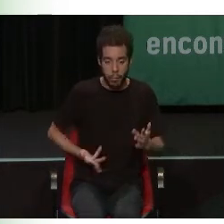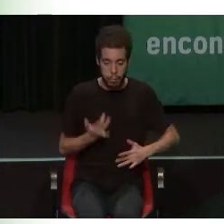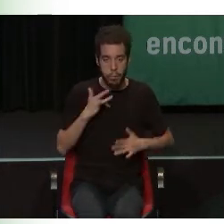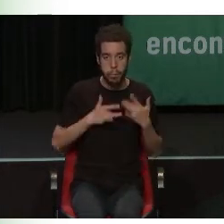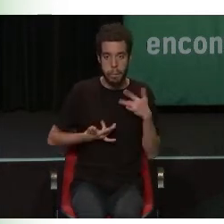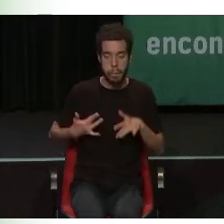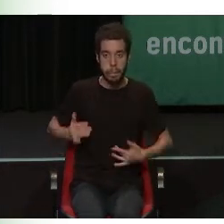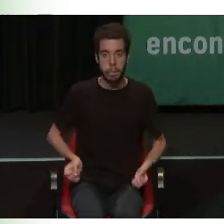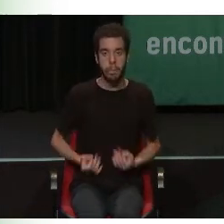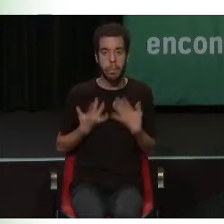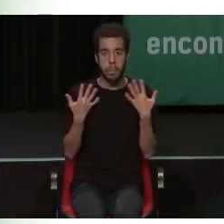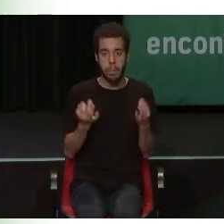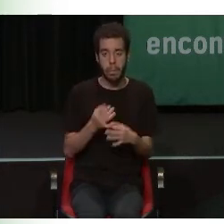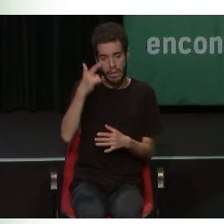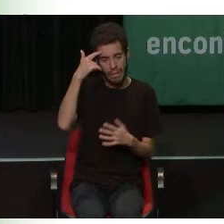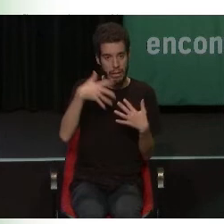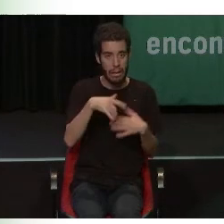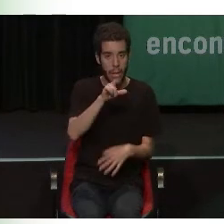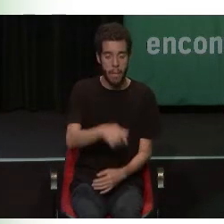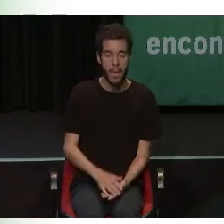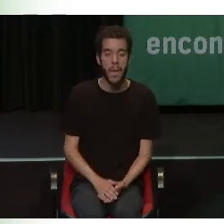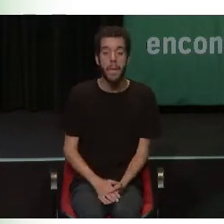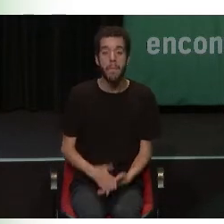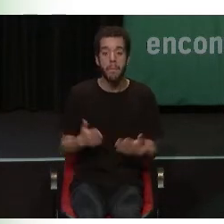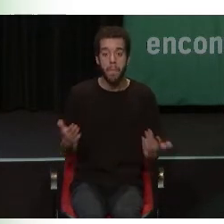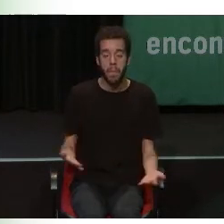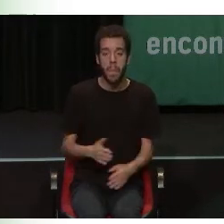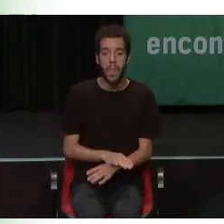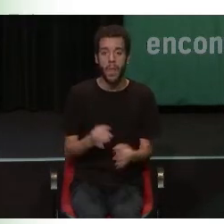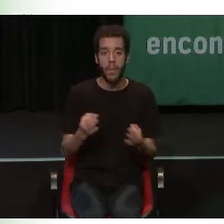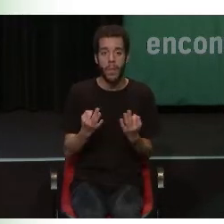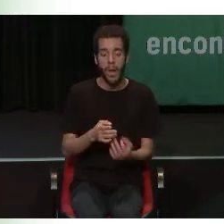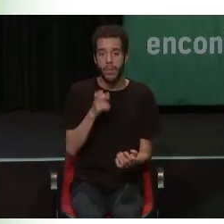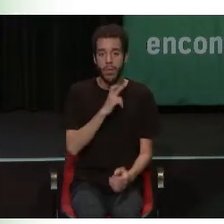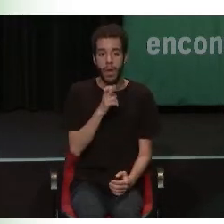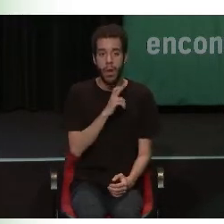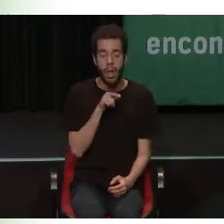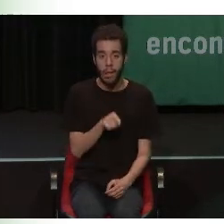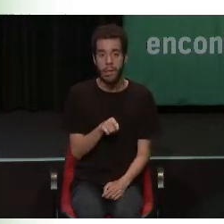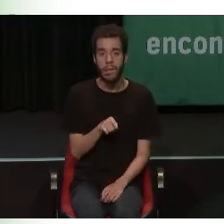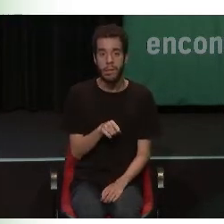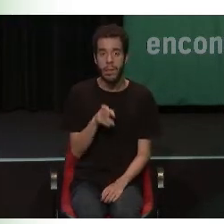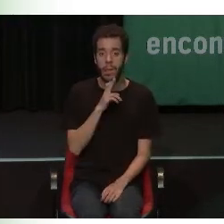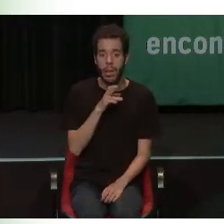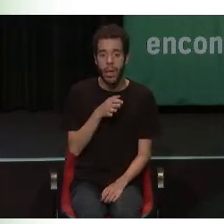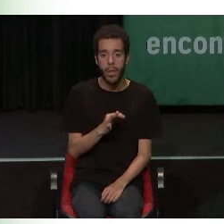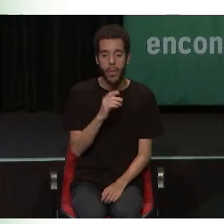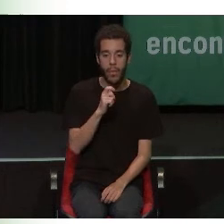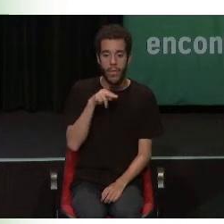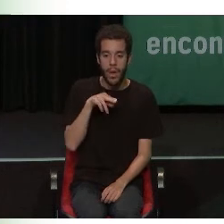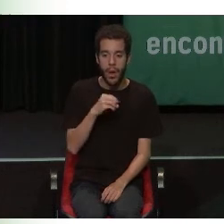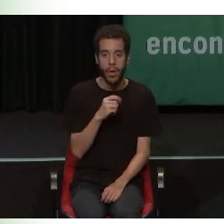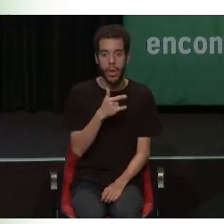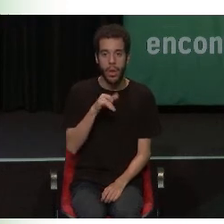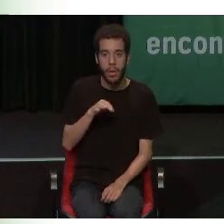lung, spleen, and brain. Okay? And importantly, the mice had a phenotype that resembles